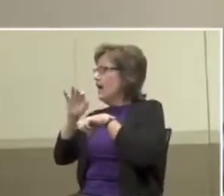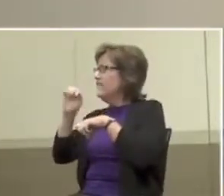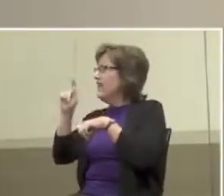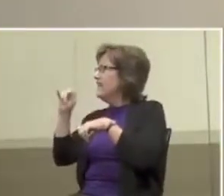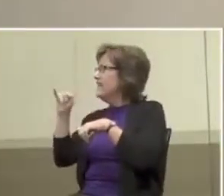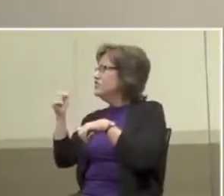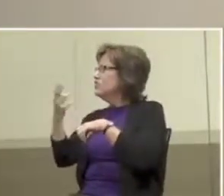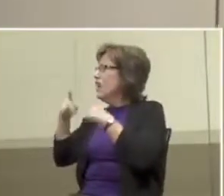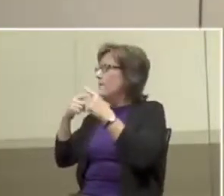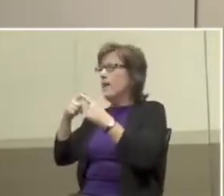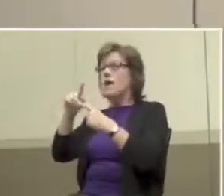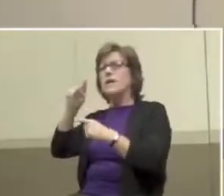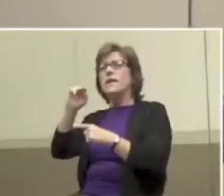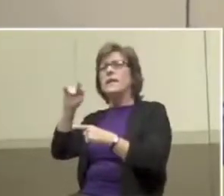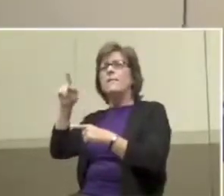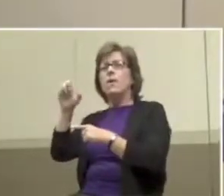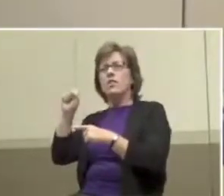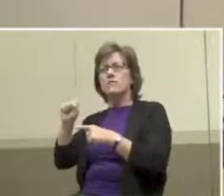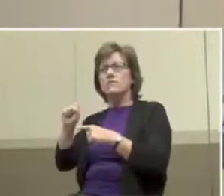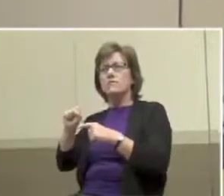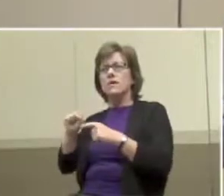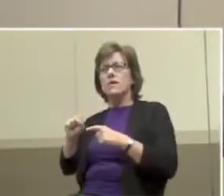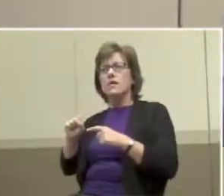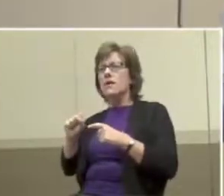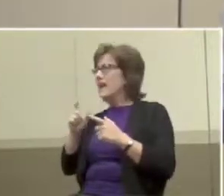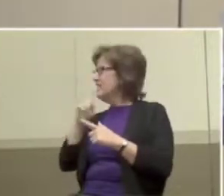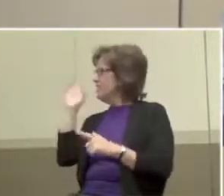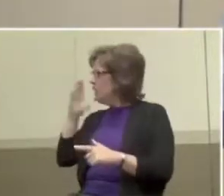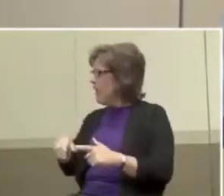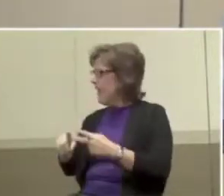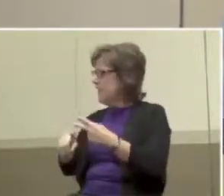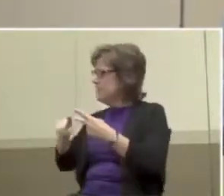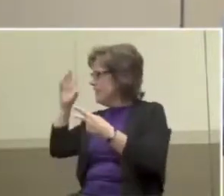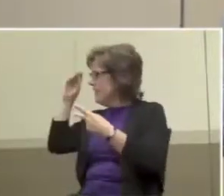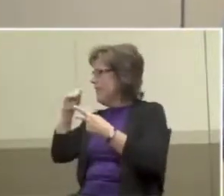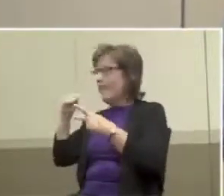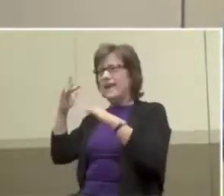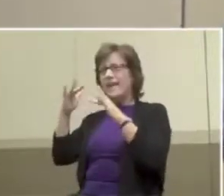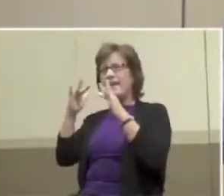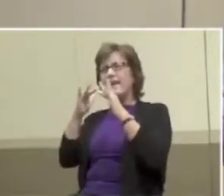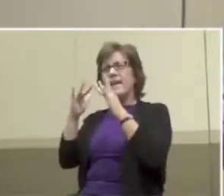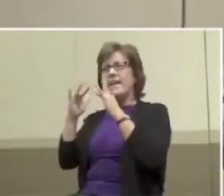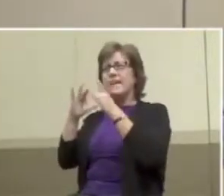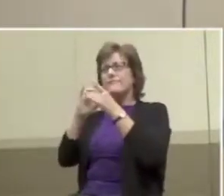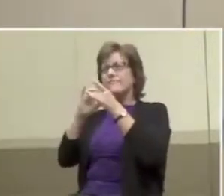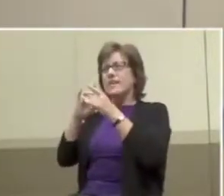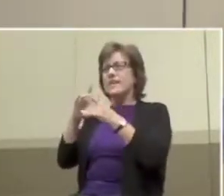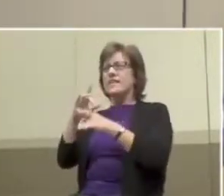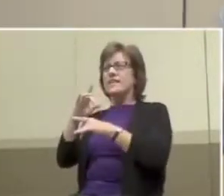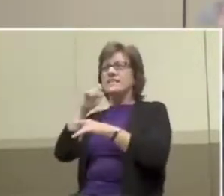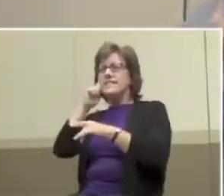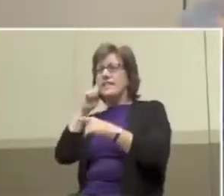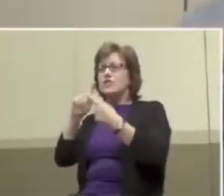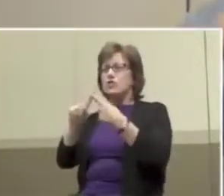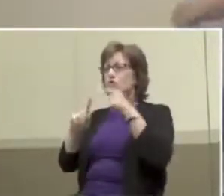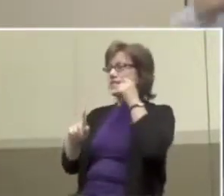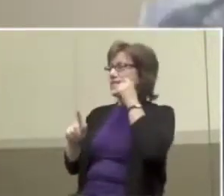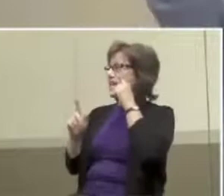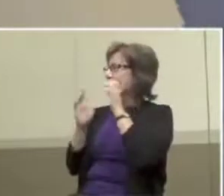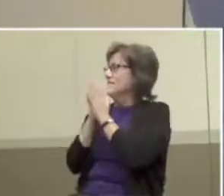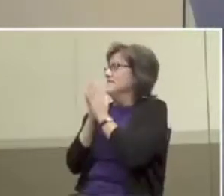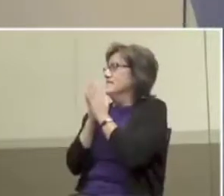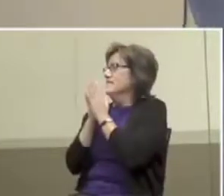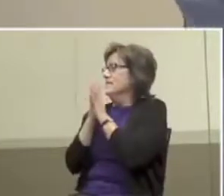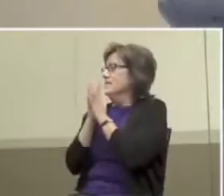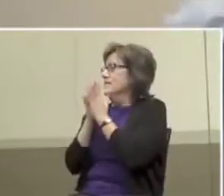It's the strangest thing. And so he connects with that skin-to-skin contact. You know how kids will bond that way. And so he connects by putting